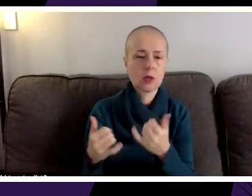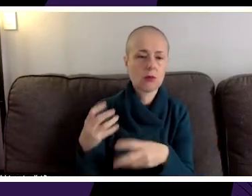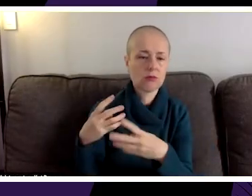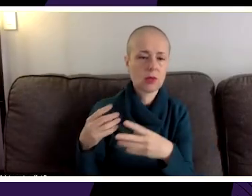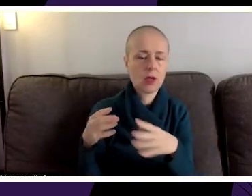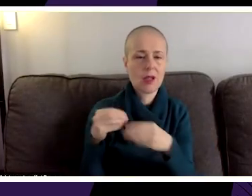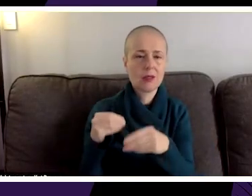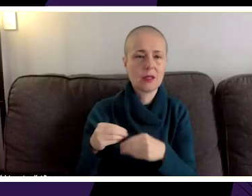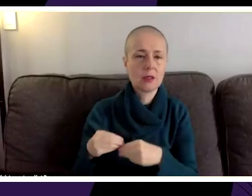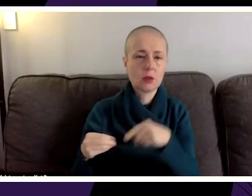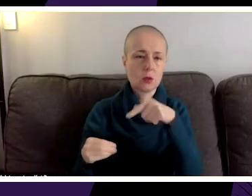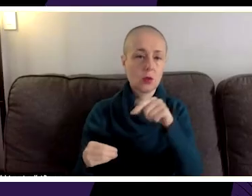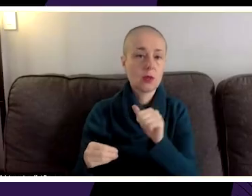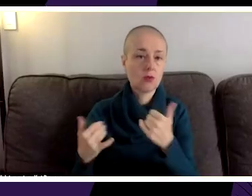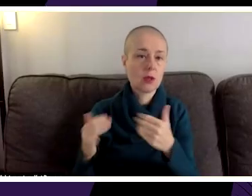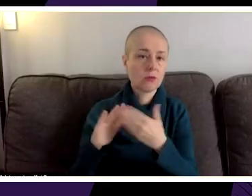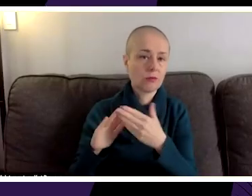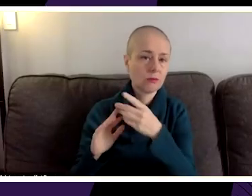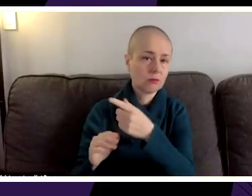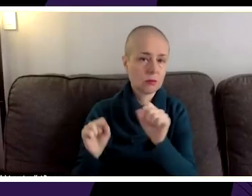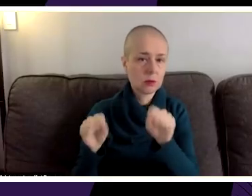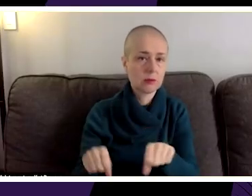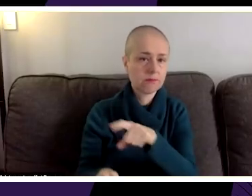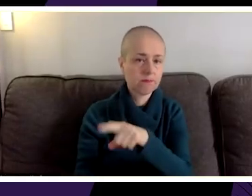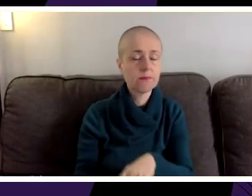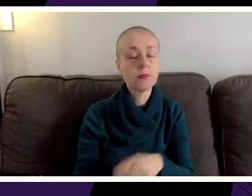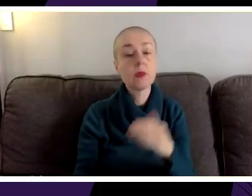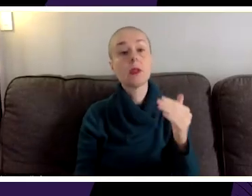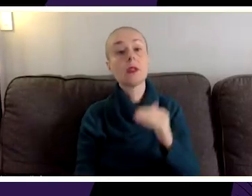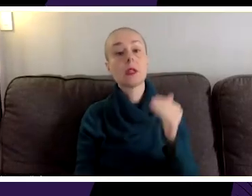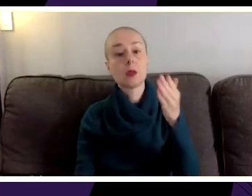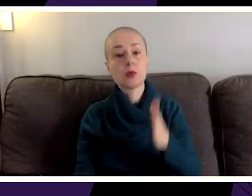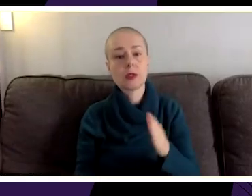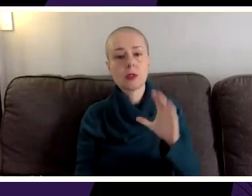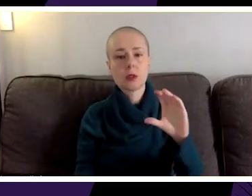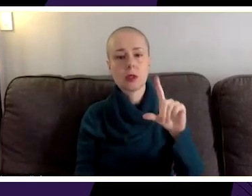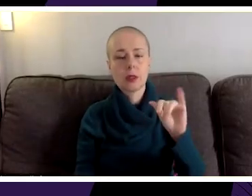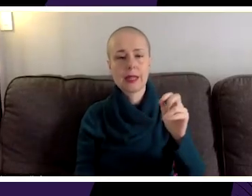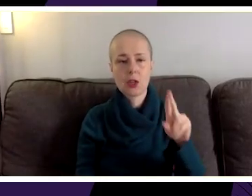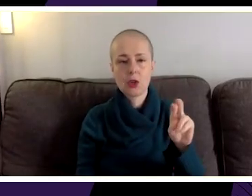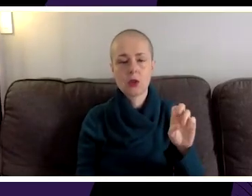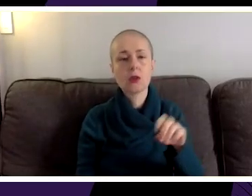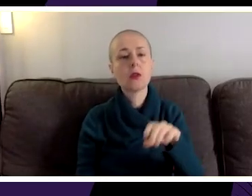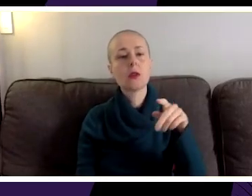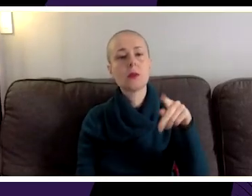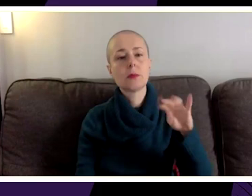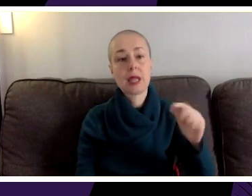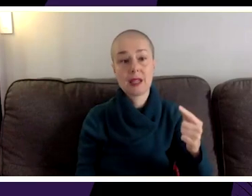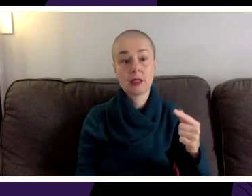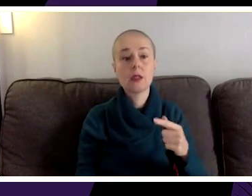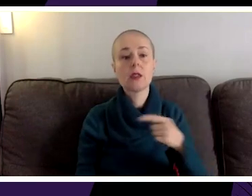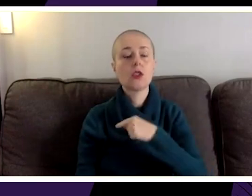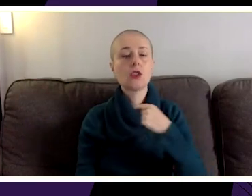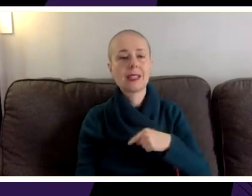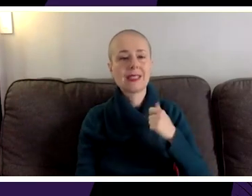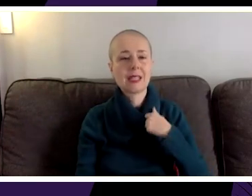and answer that one. Our next presenter is Claire Peng, a Chinese Canadian developer and designer